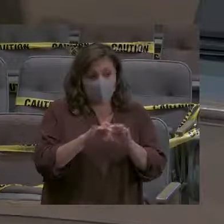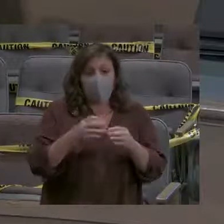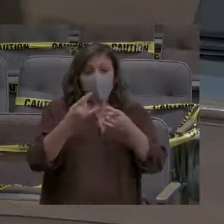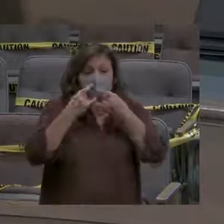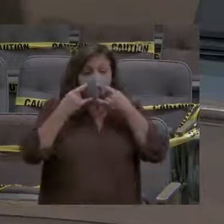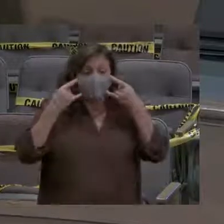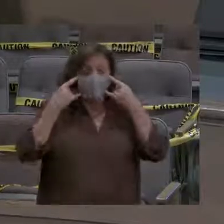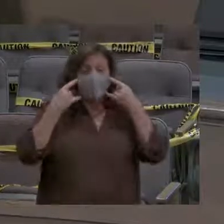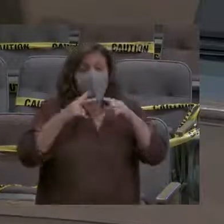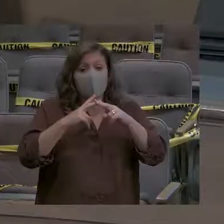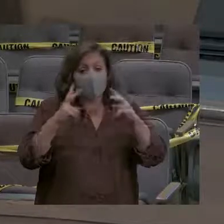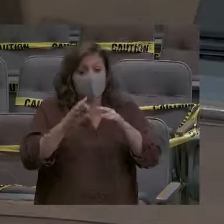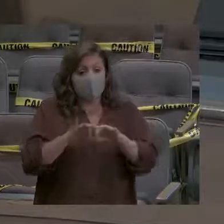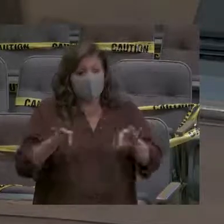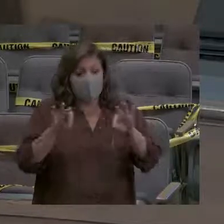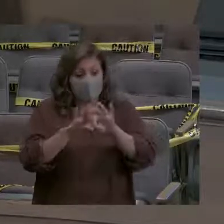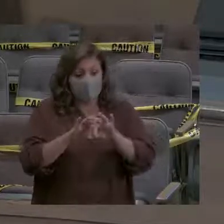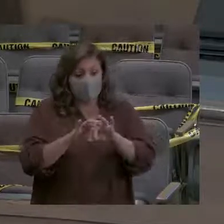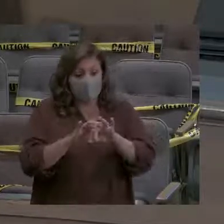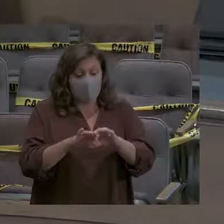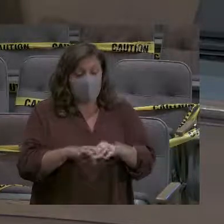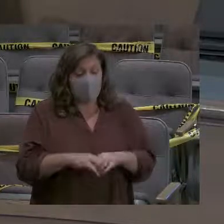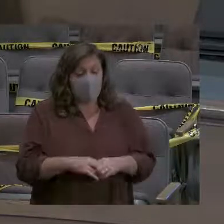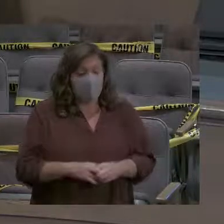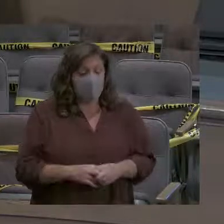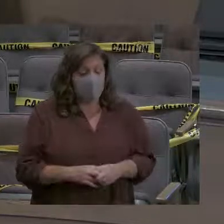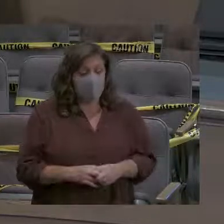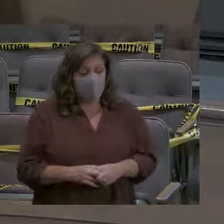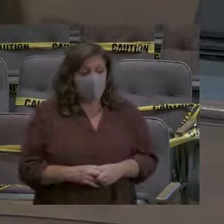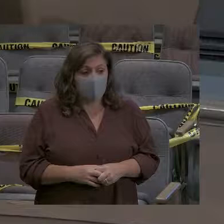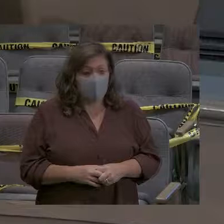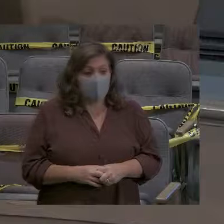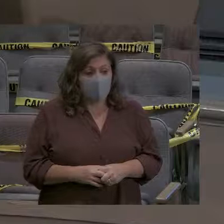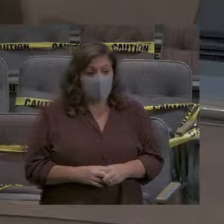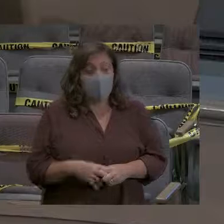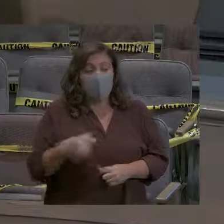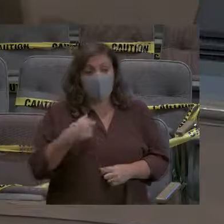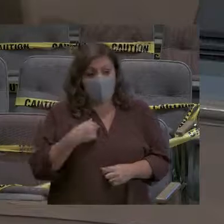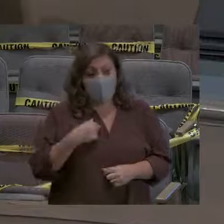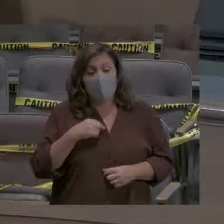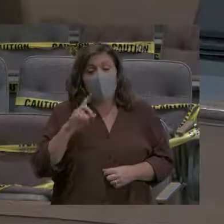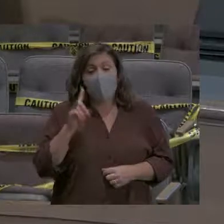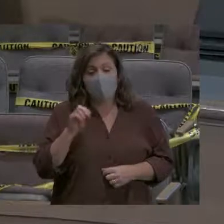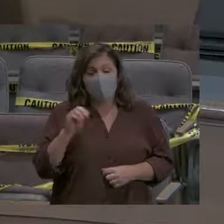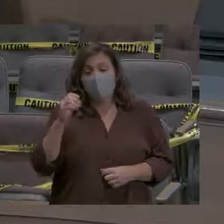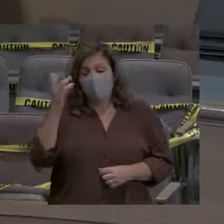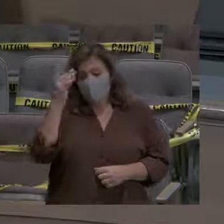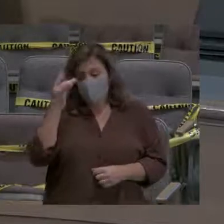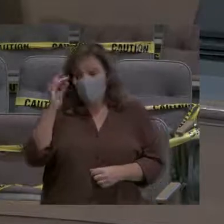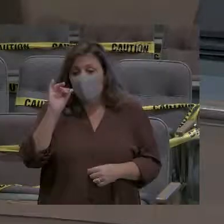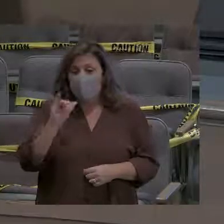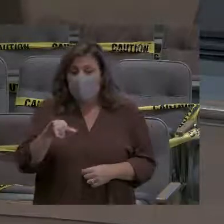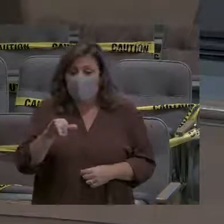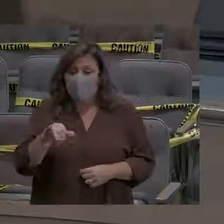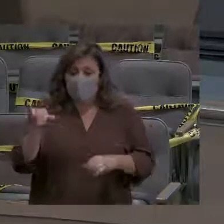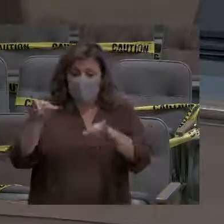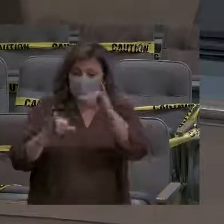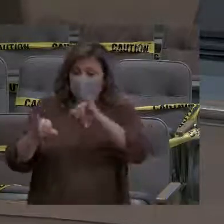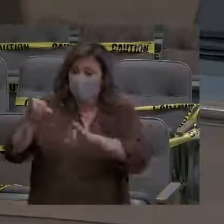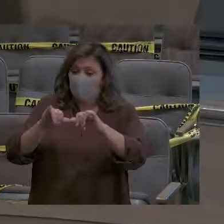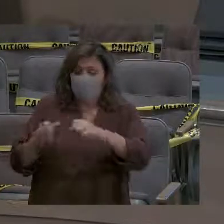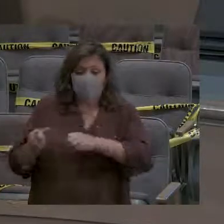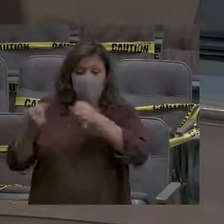is very important, and I do think the science is just very,